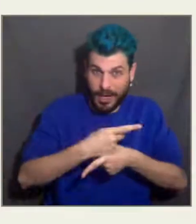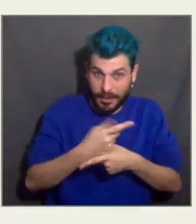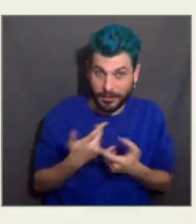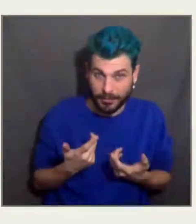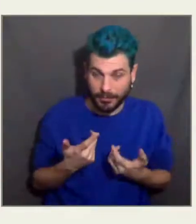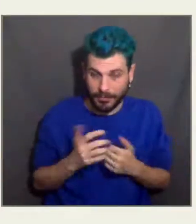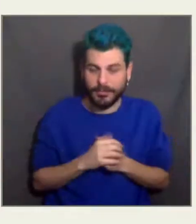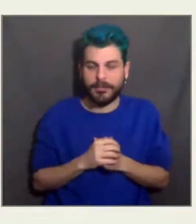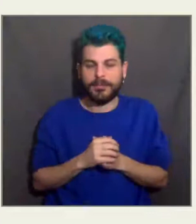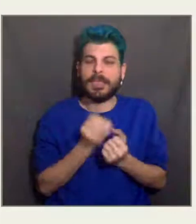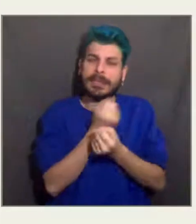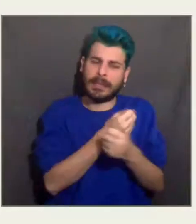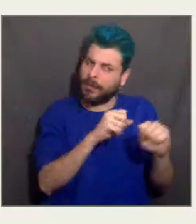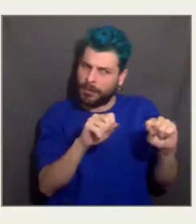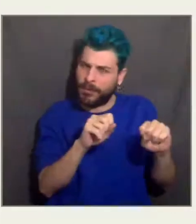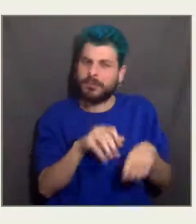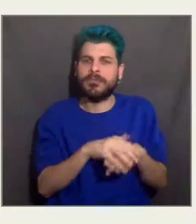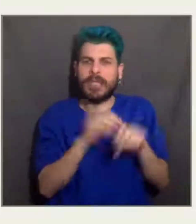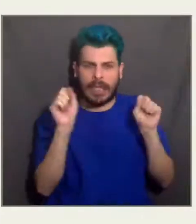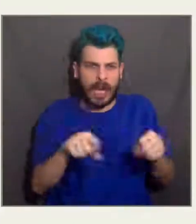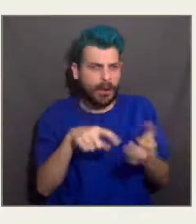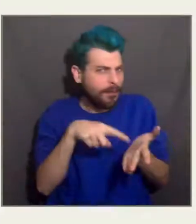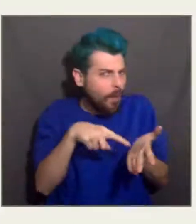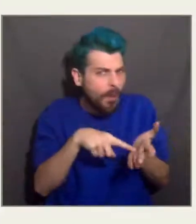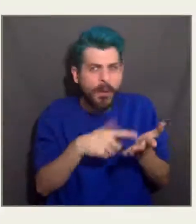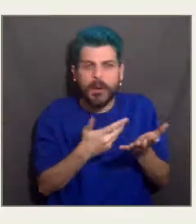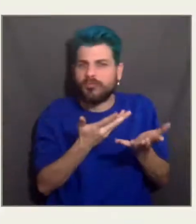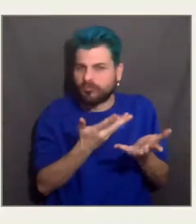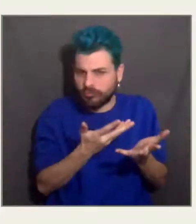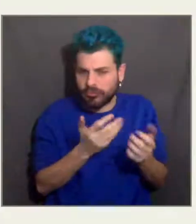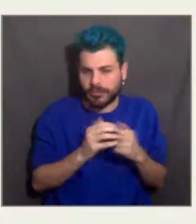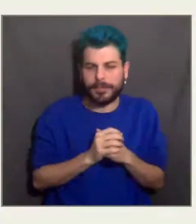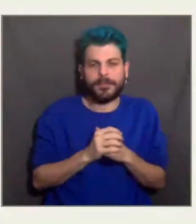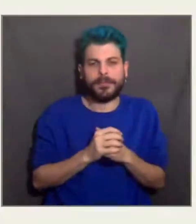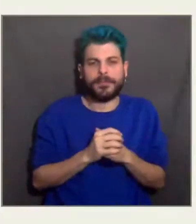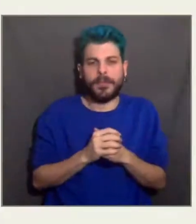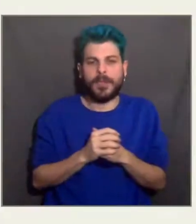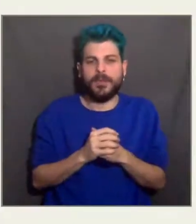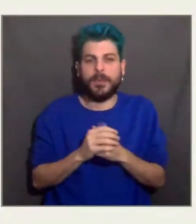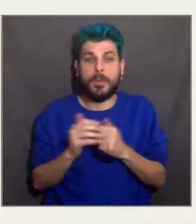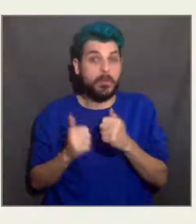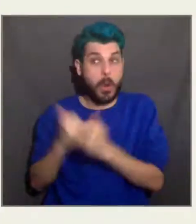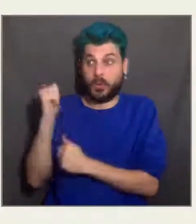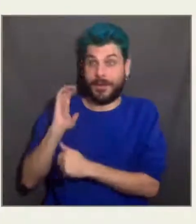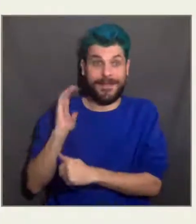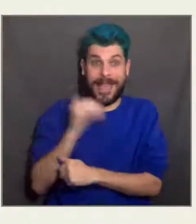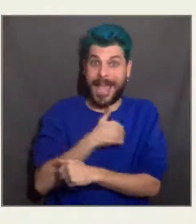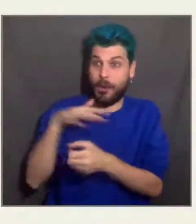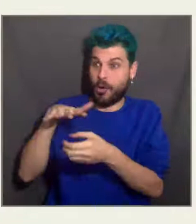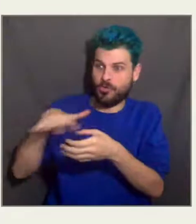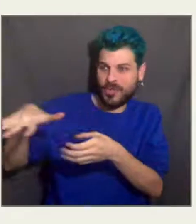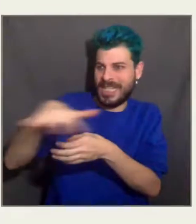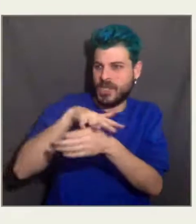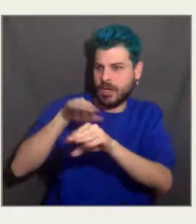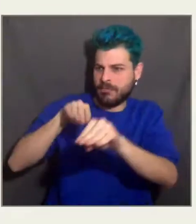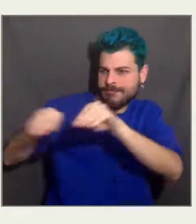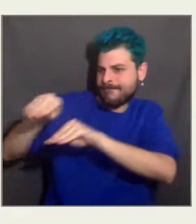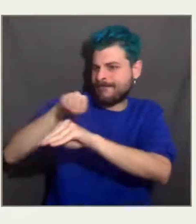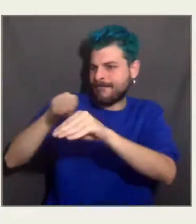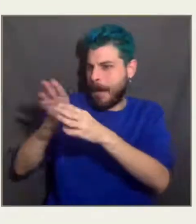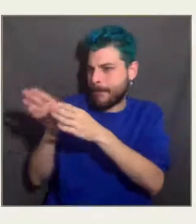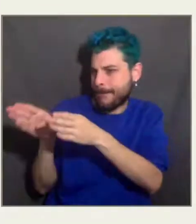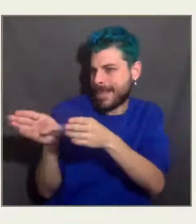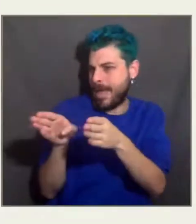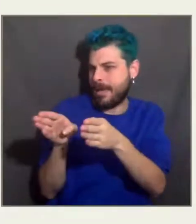way. And a lot of the regional plan is dependent on the success of TriMet and making sure